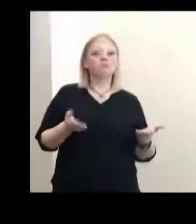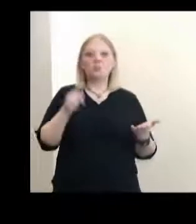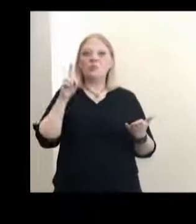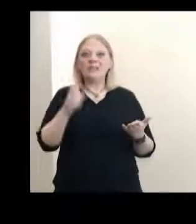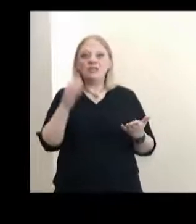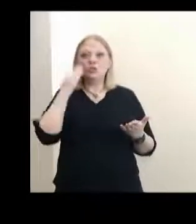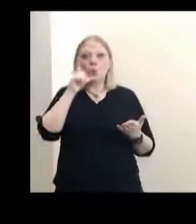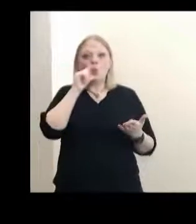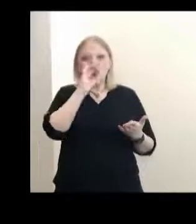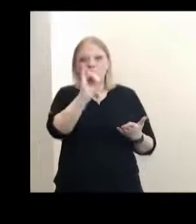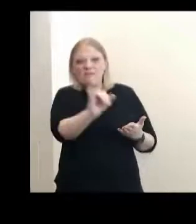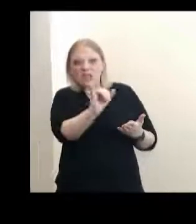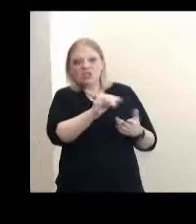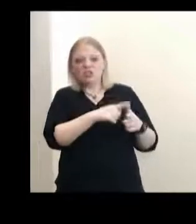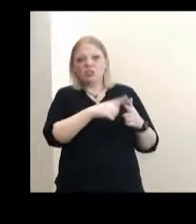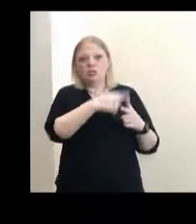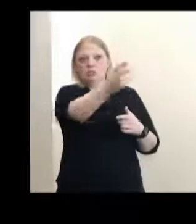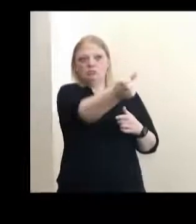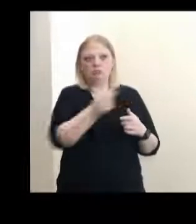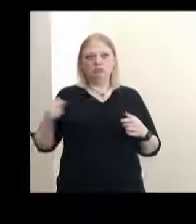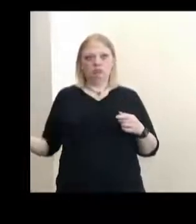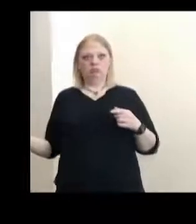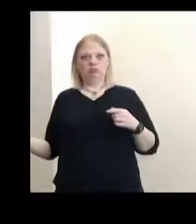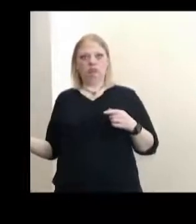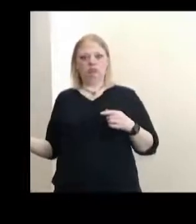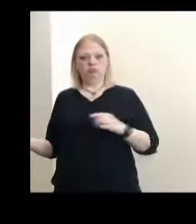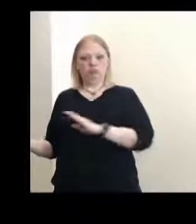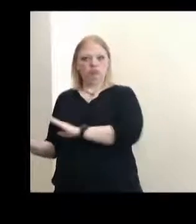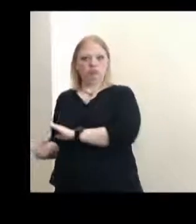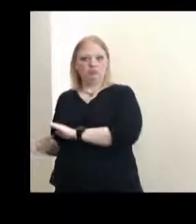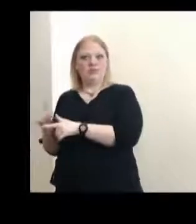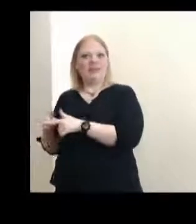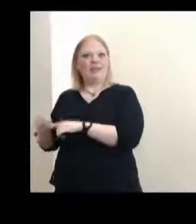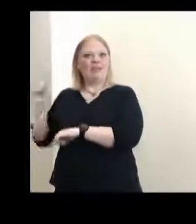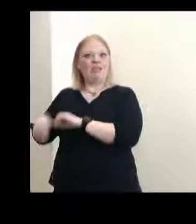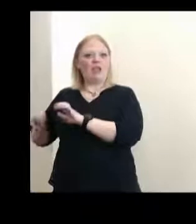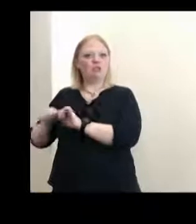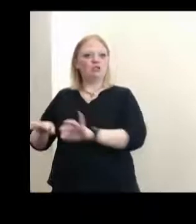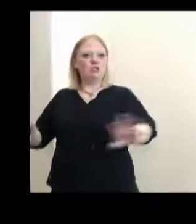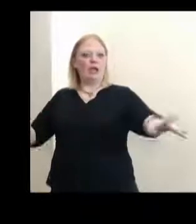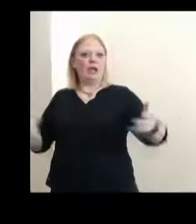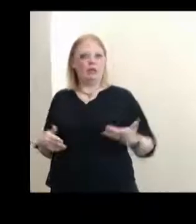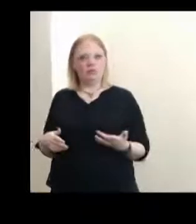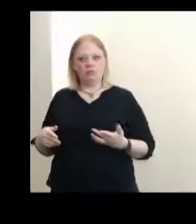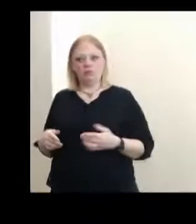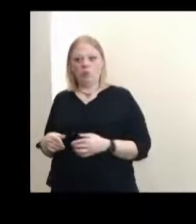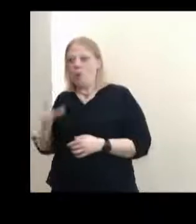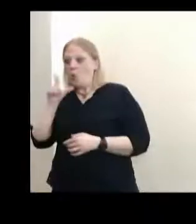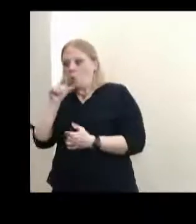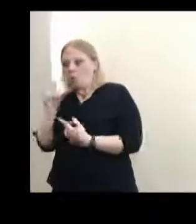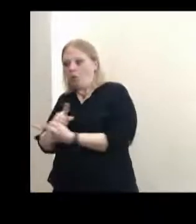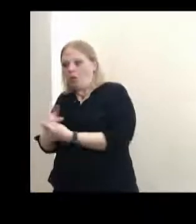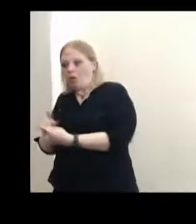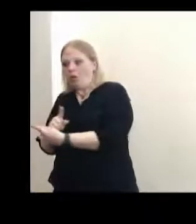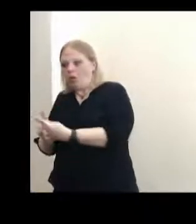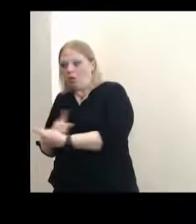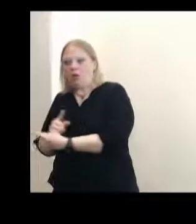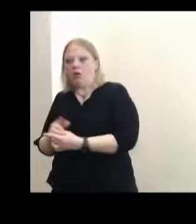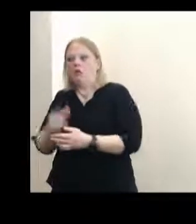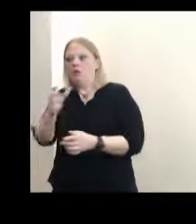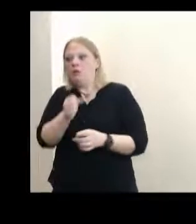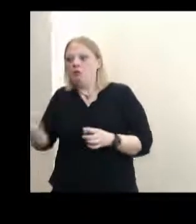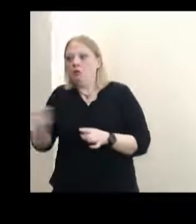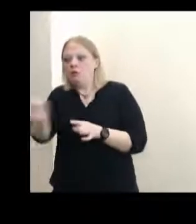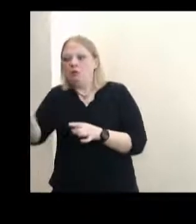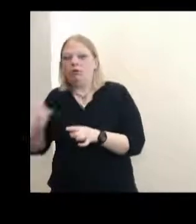infected so we can remove them from our community so they won't transmit to others, and find out who their close contacts are and remove them, put